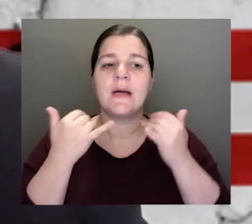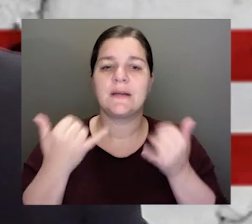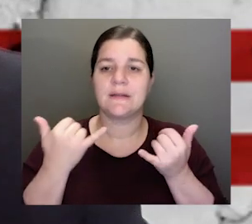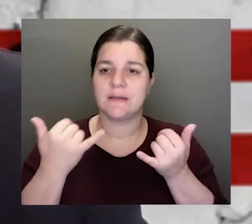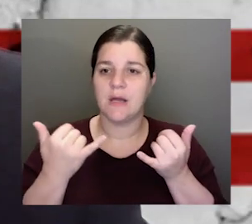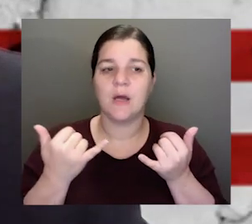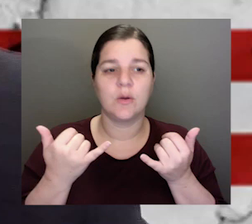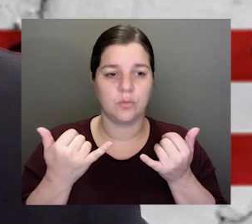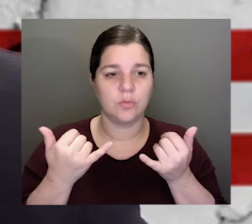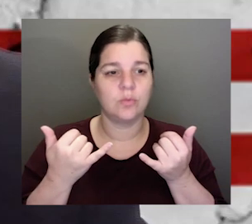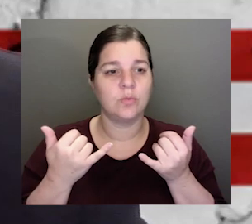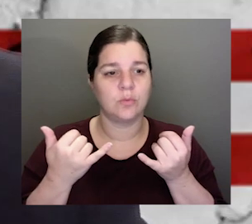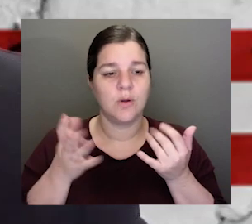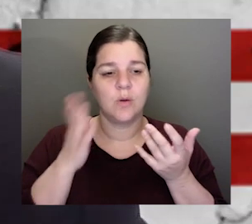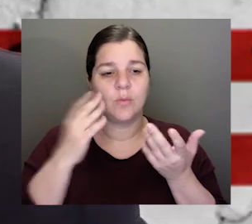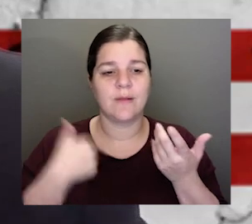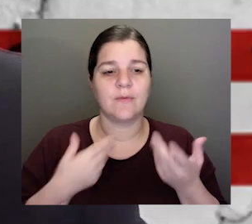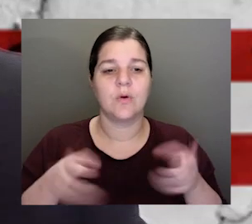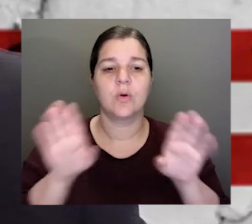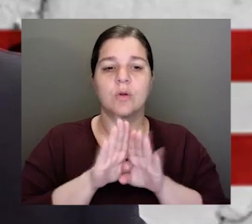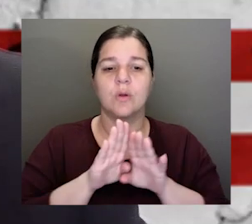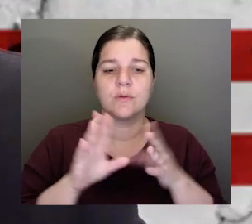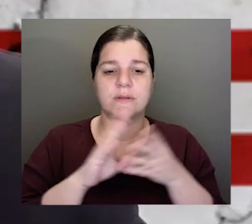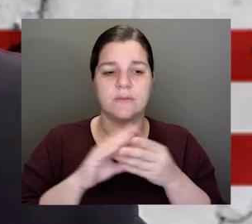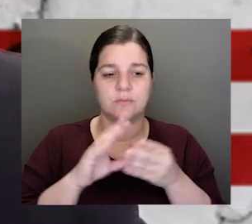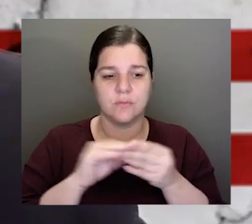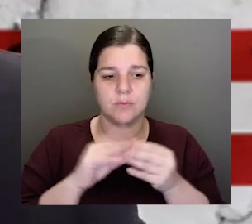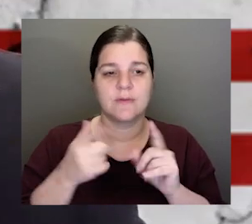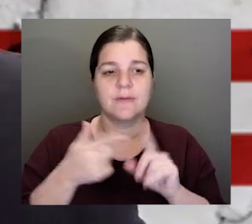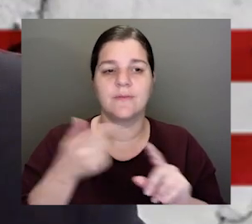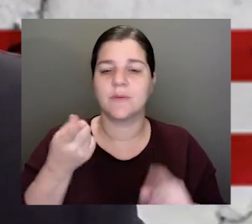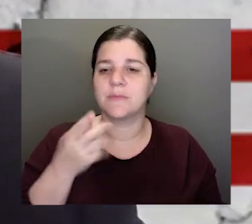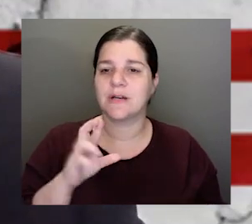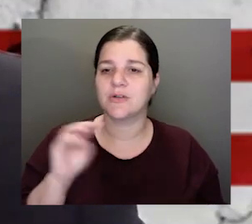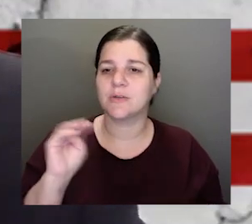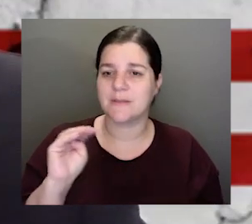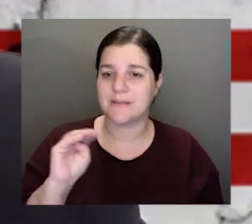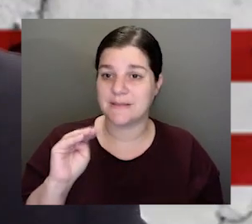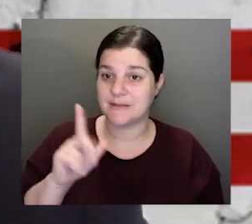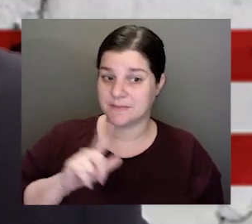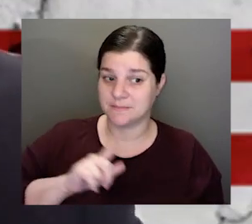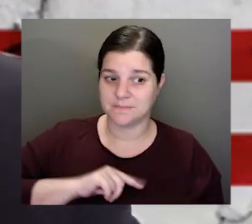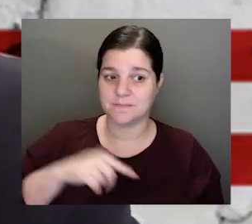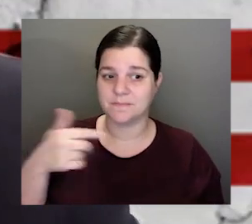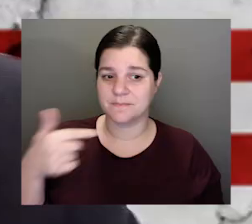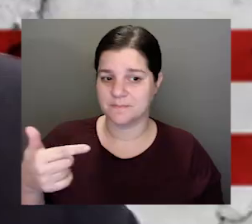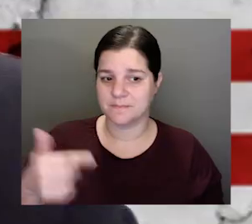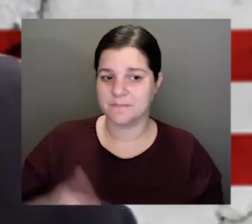going to have closing remarks by Dr. Mussington. Dr. Mussington, over to you.